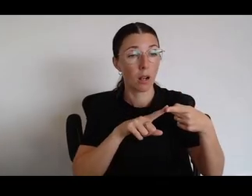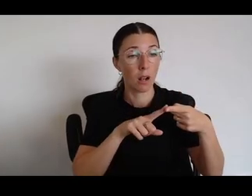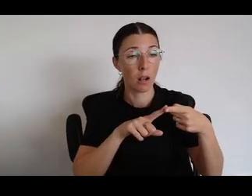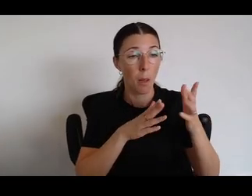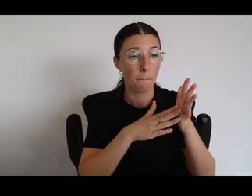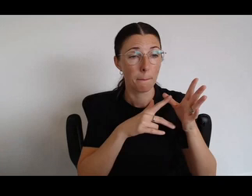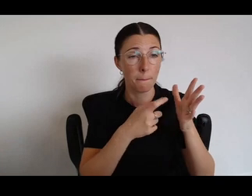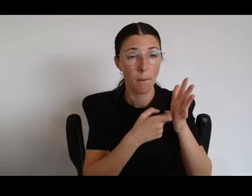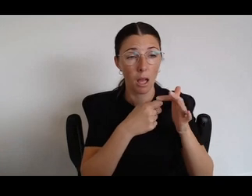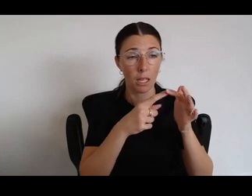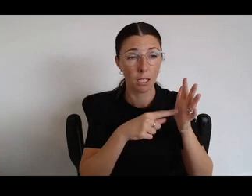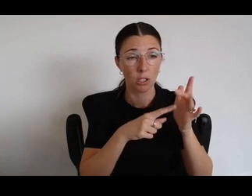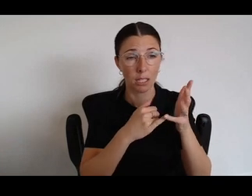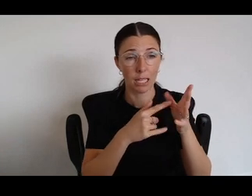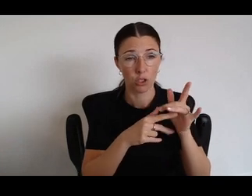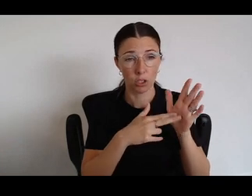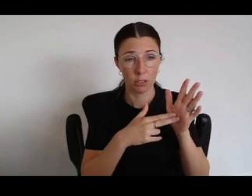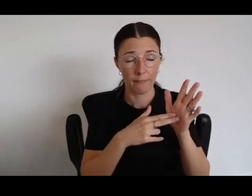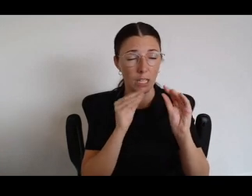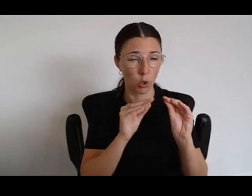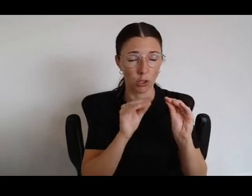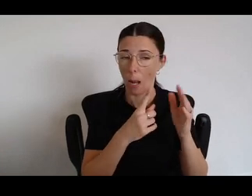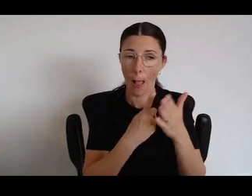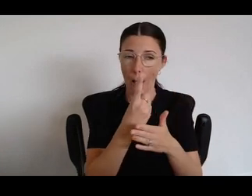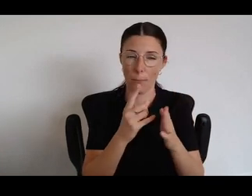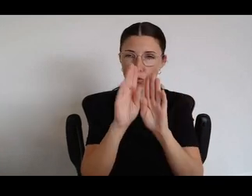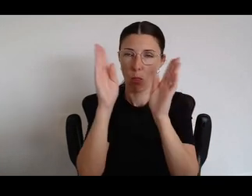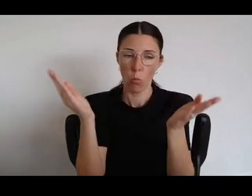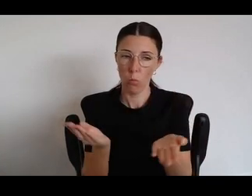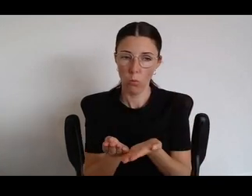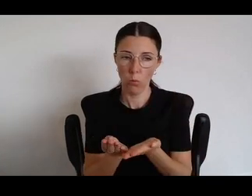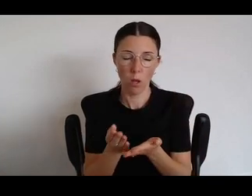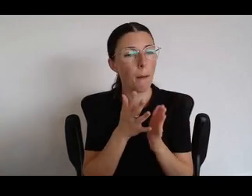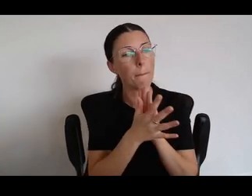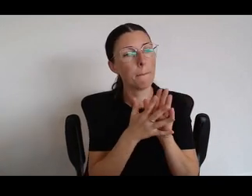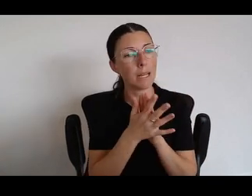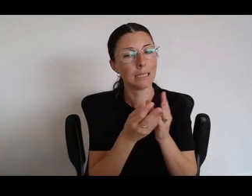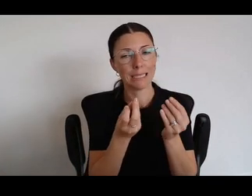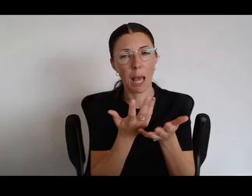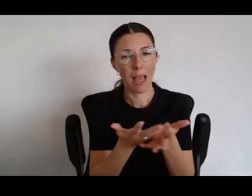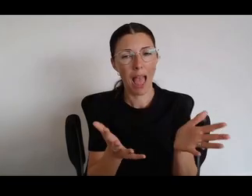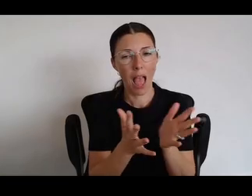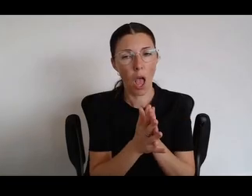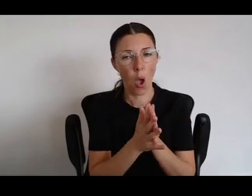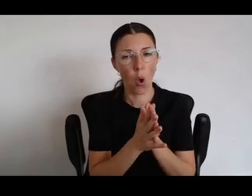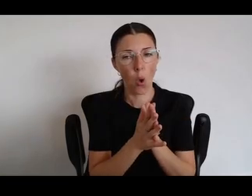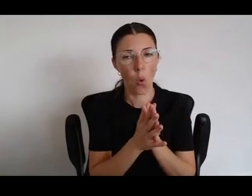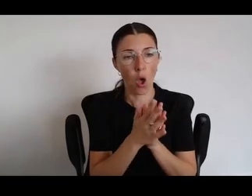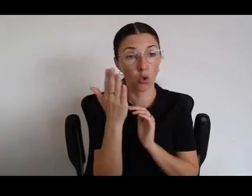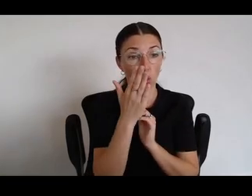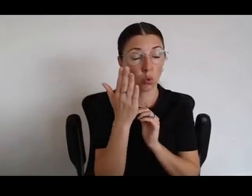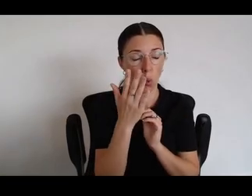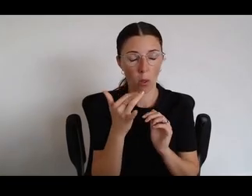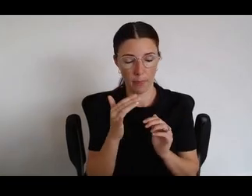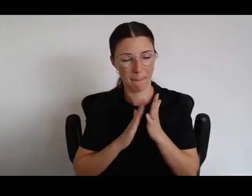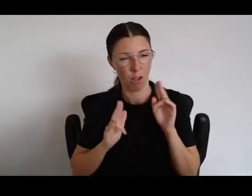marketization of education. This has happened everywhere around the world. This means that somehow the school choice, the parental choice of their children's education